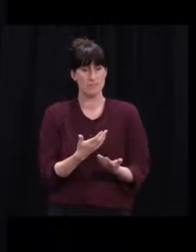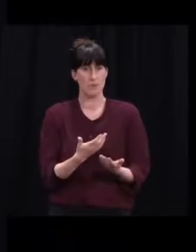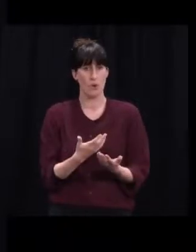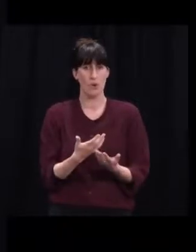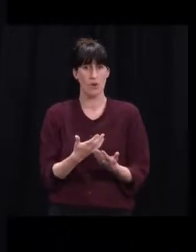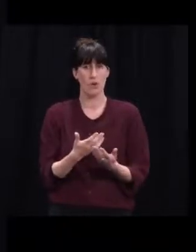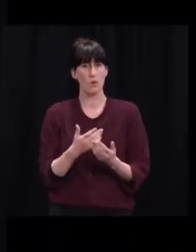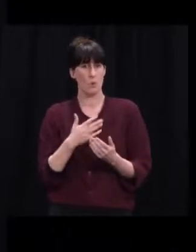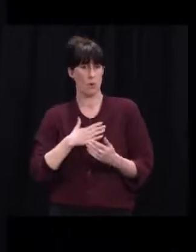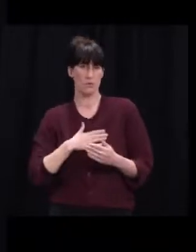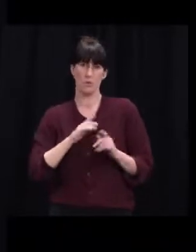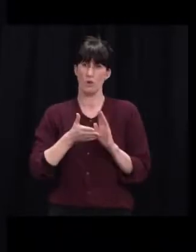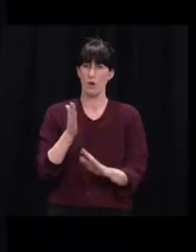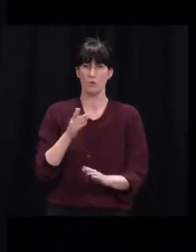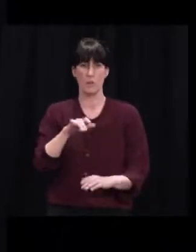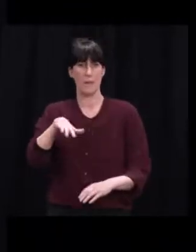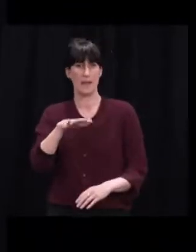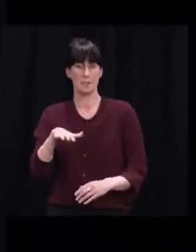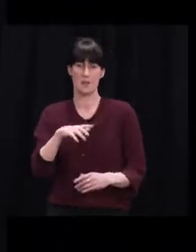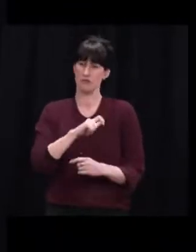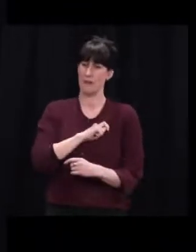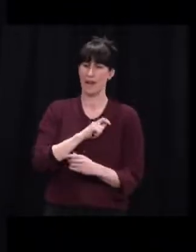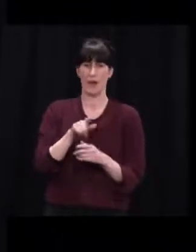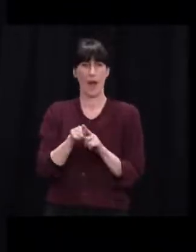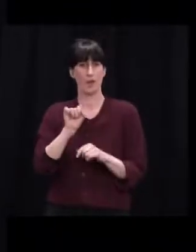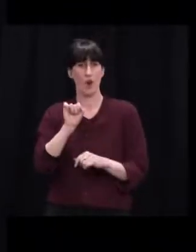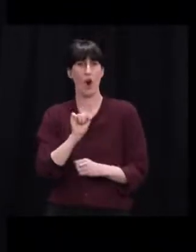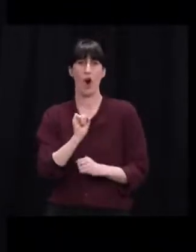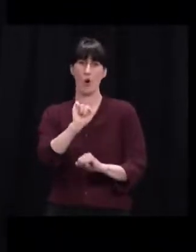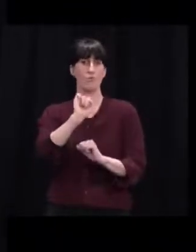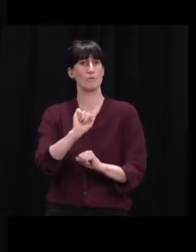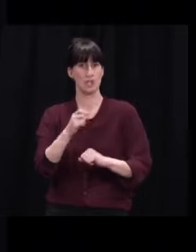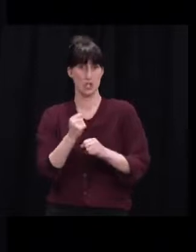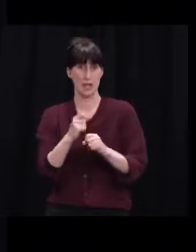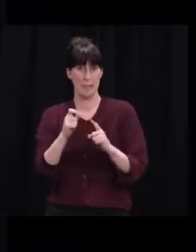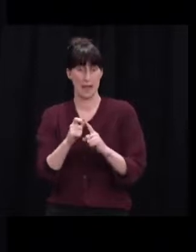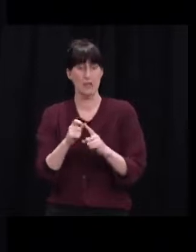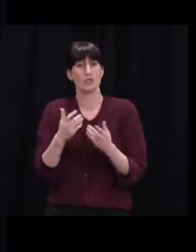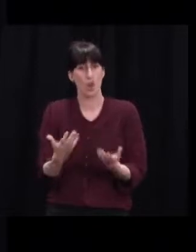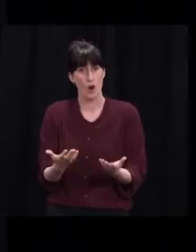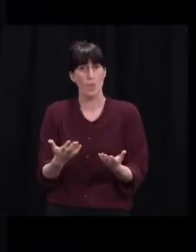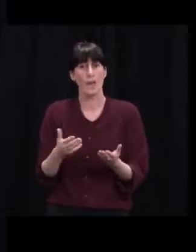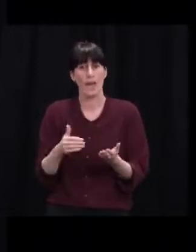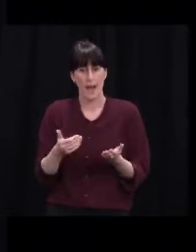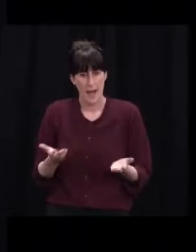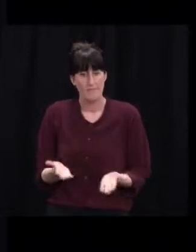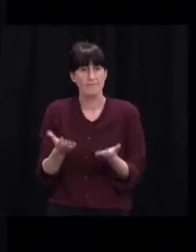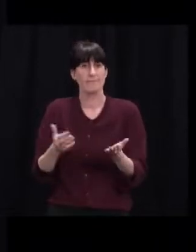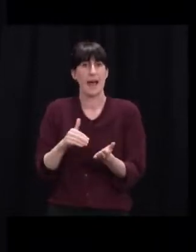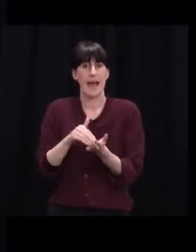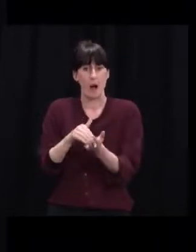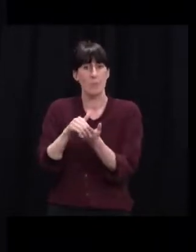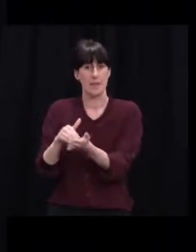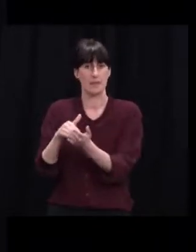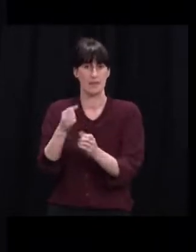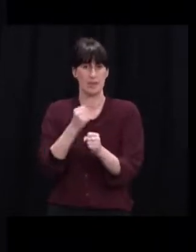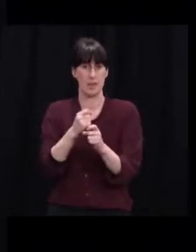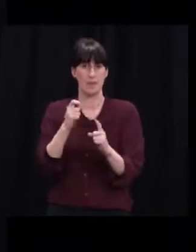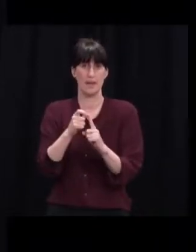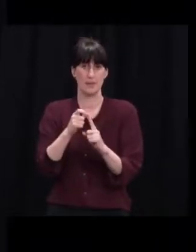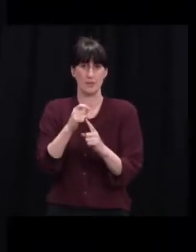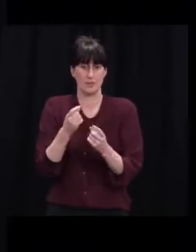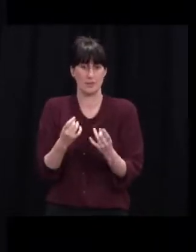people can get access to a vaccine with the people that they trust, their doctor and their primary care providers. So we